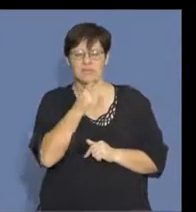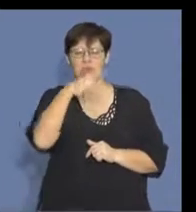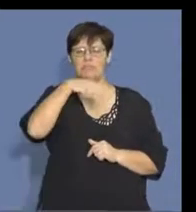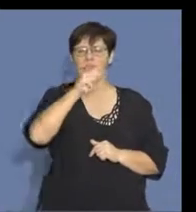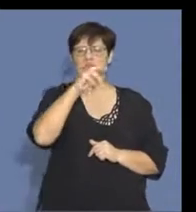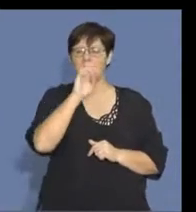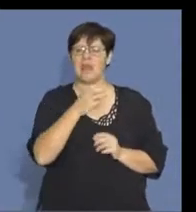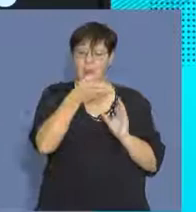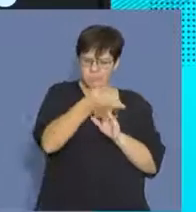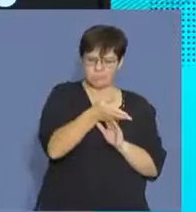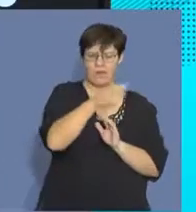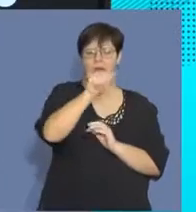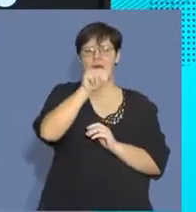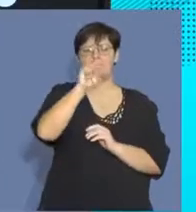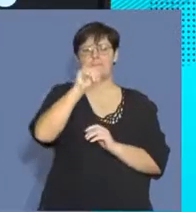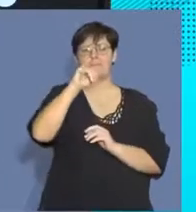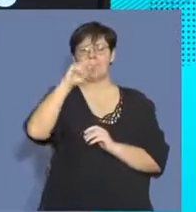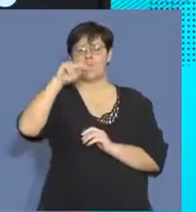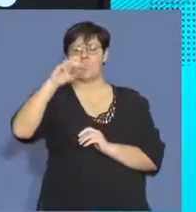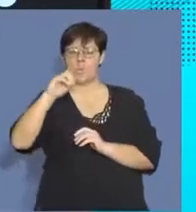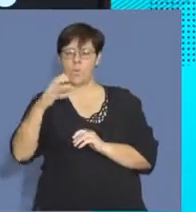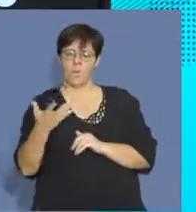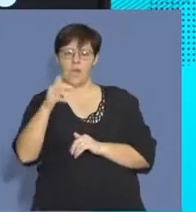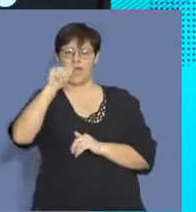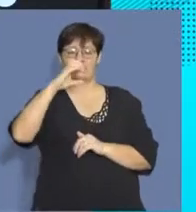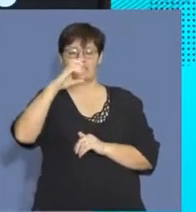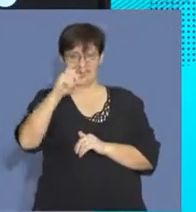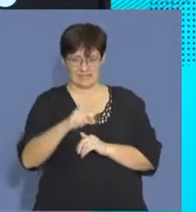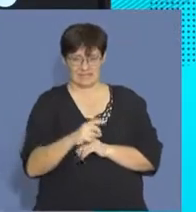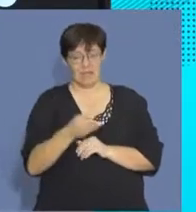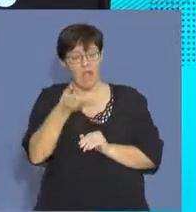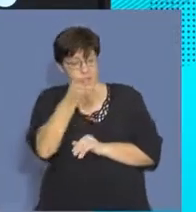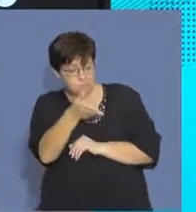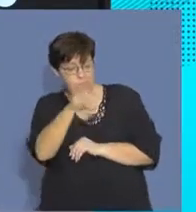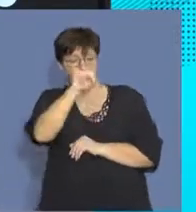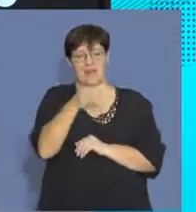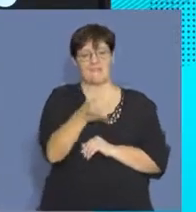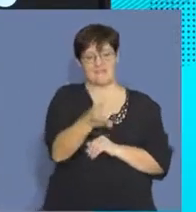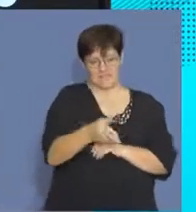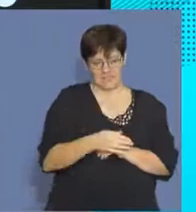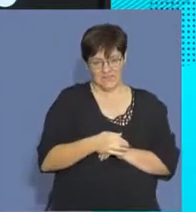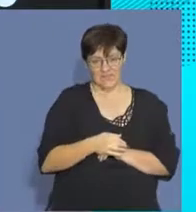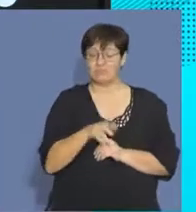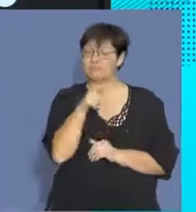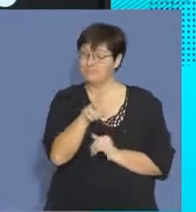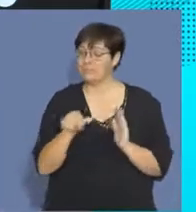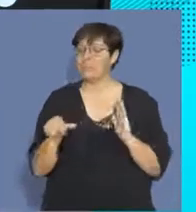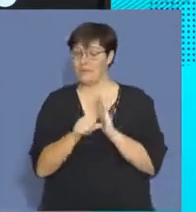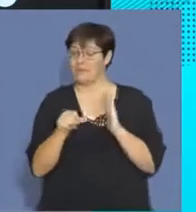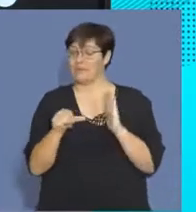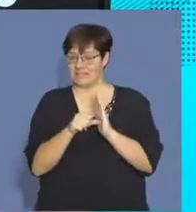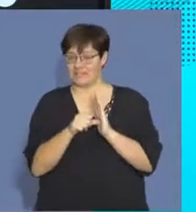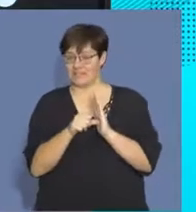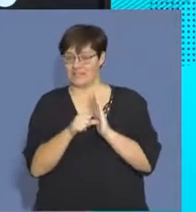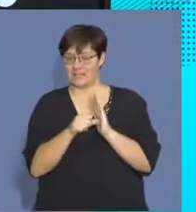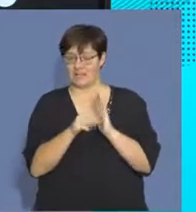up of amino acids. Amino acids, again, are your nitrogen-containing compounds. And these, again, form a crucial part of the